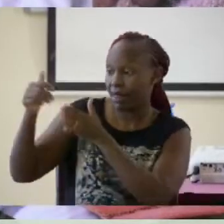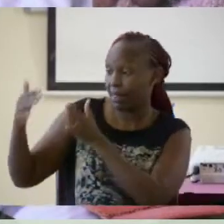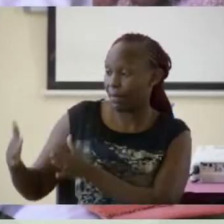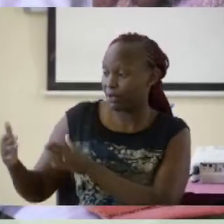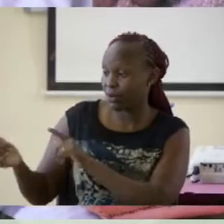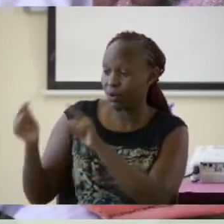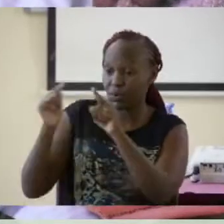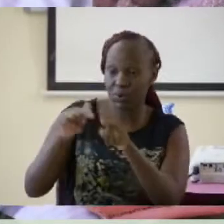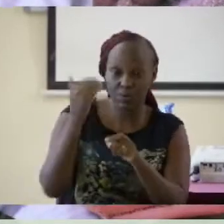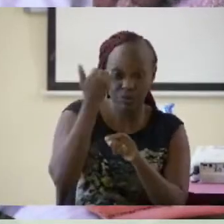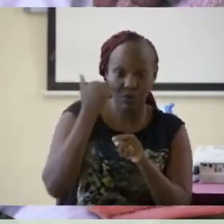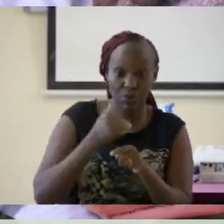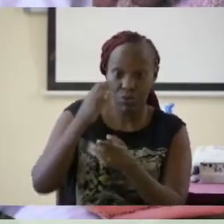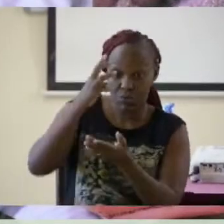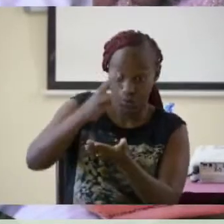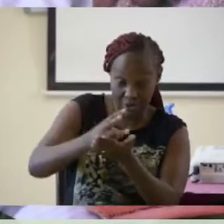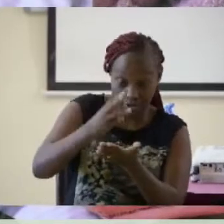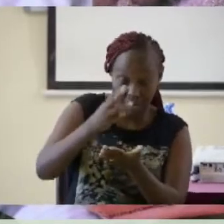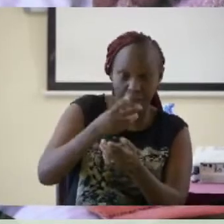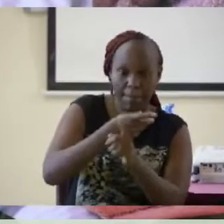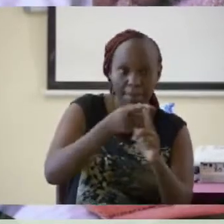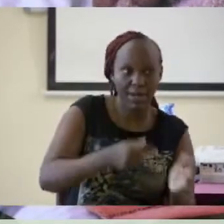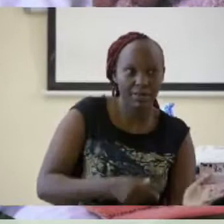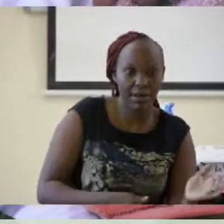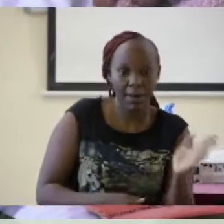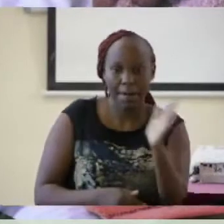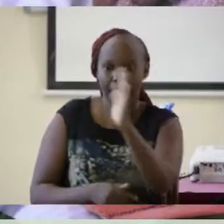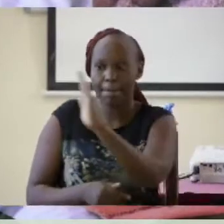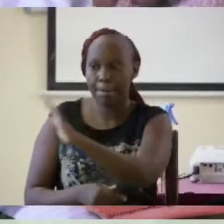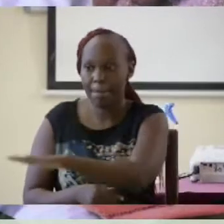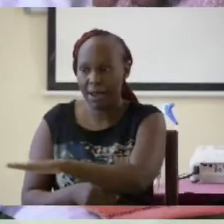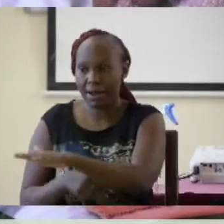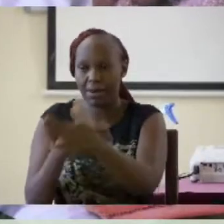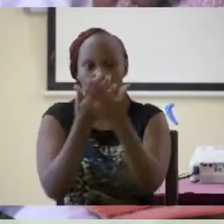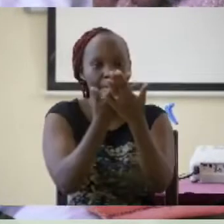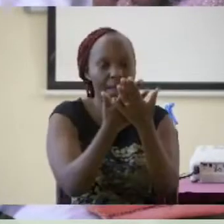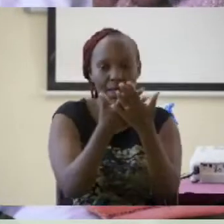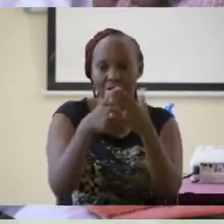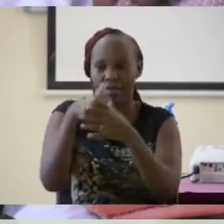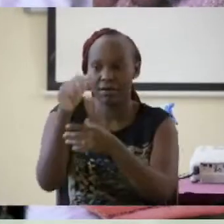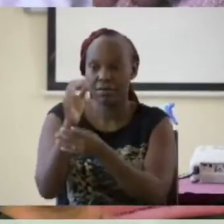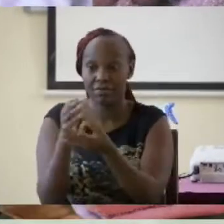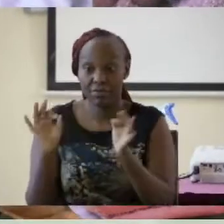to court, you are the witness, and then he's brought back out of bail, and then he